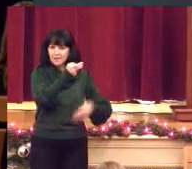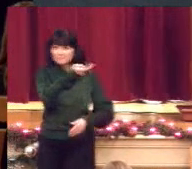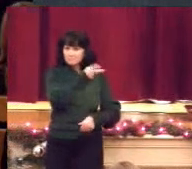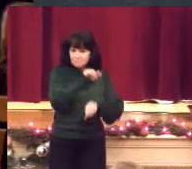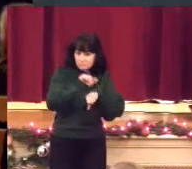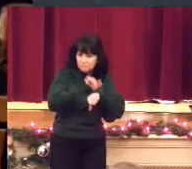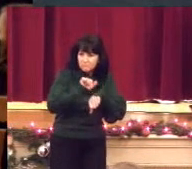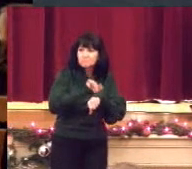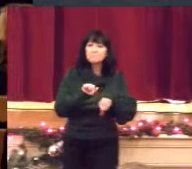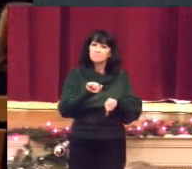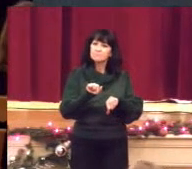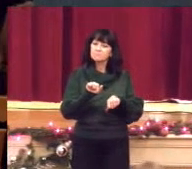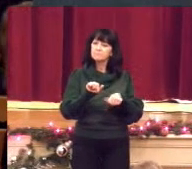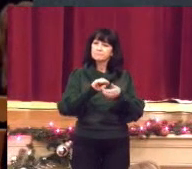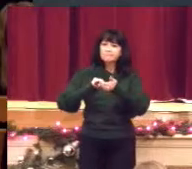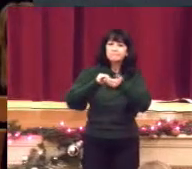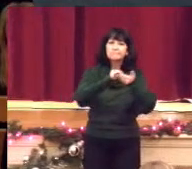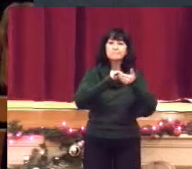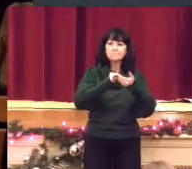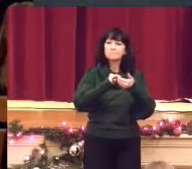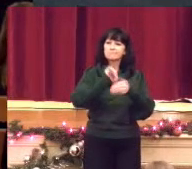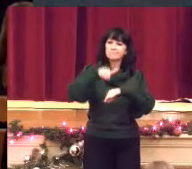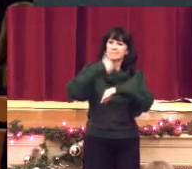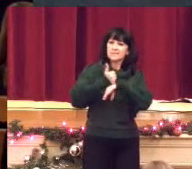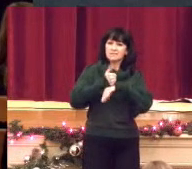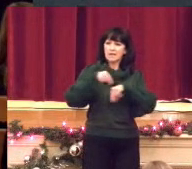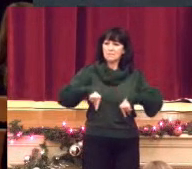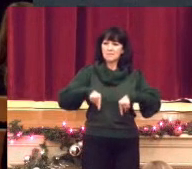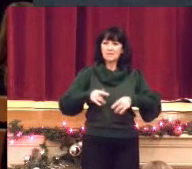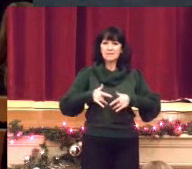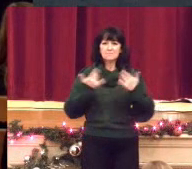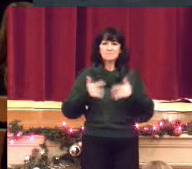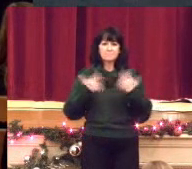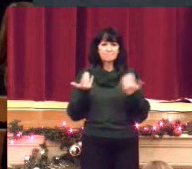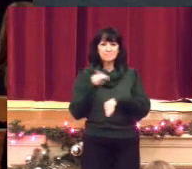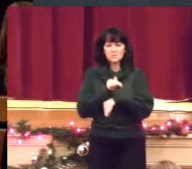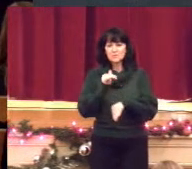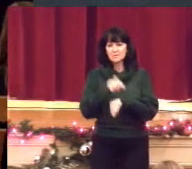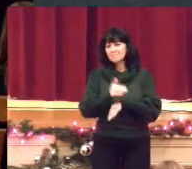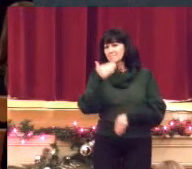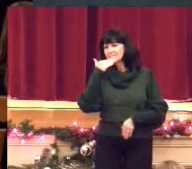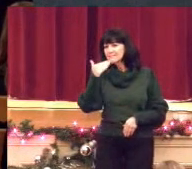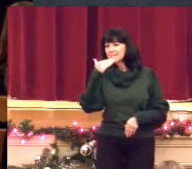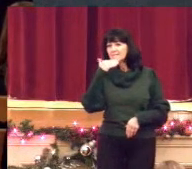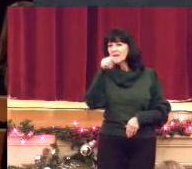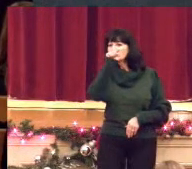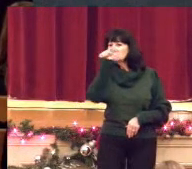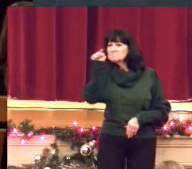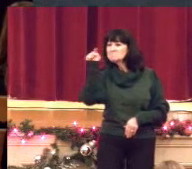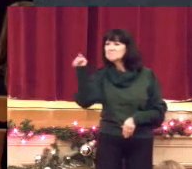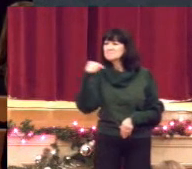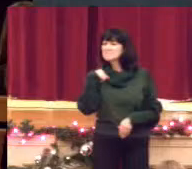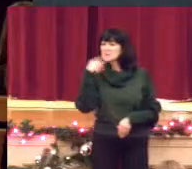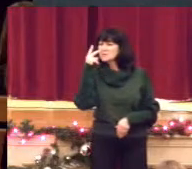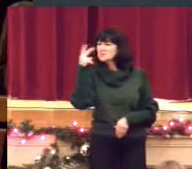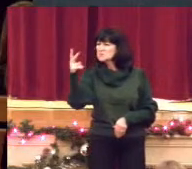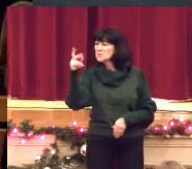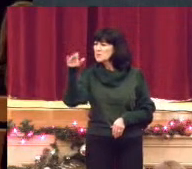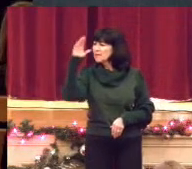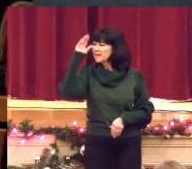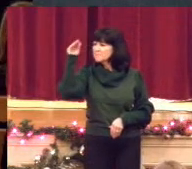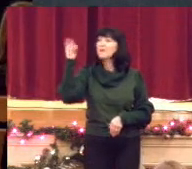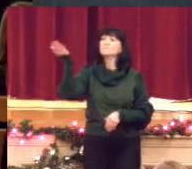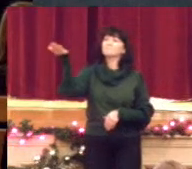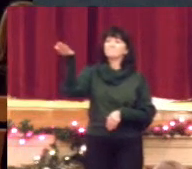you for joining us tonight. Thank you for Mr. Holler. I saw him somewhere. There he is,